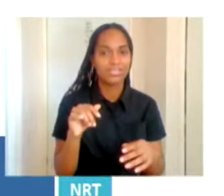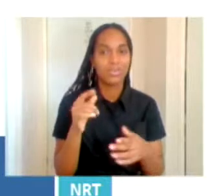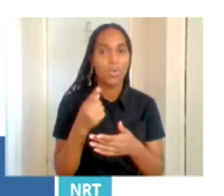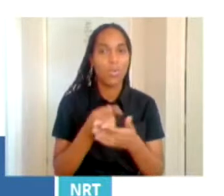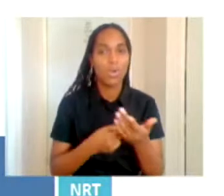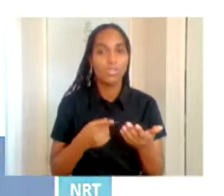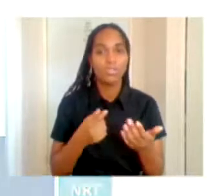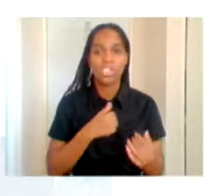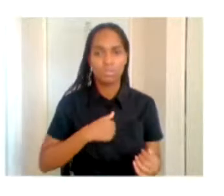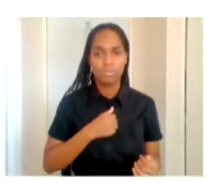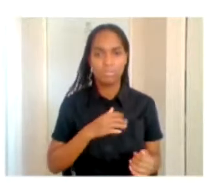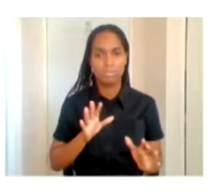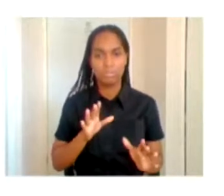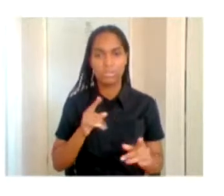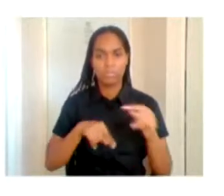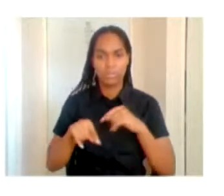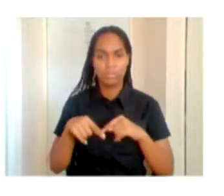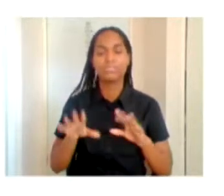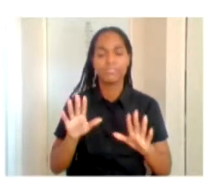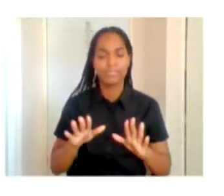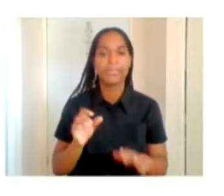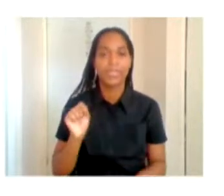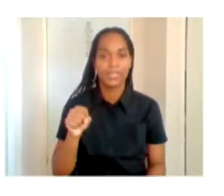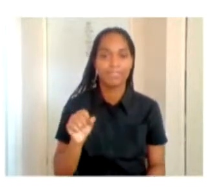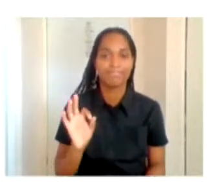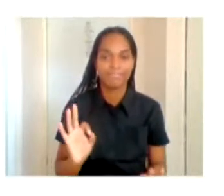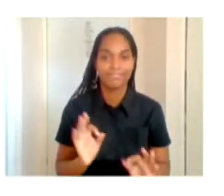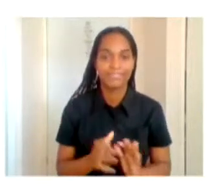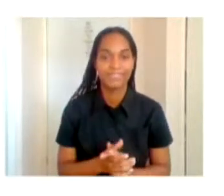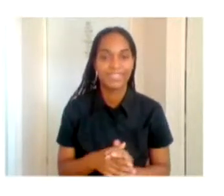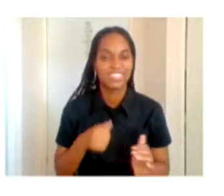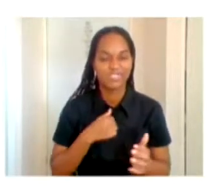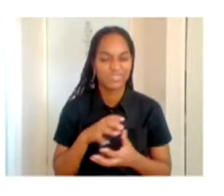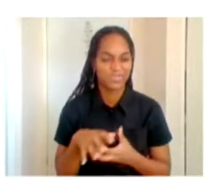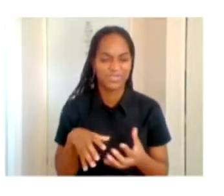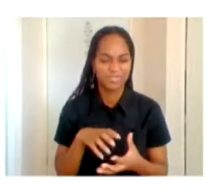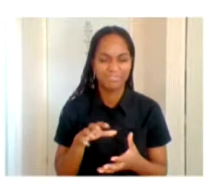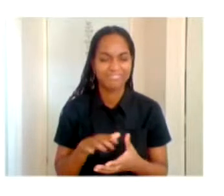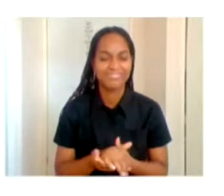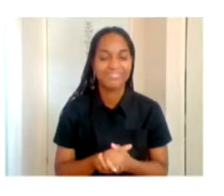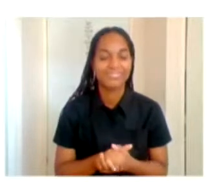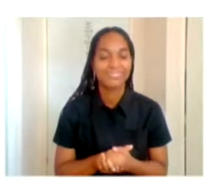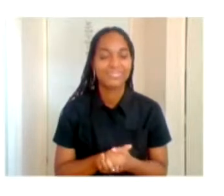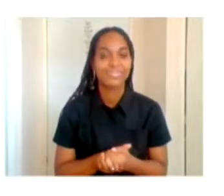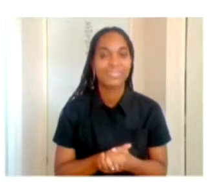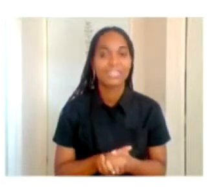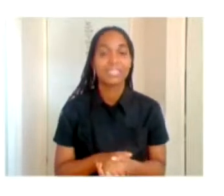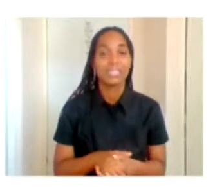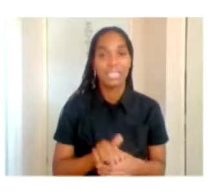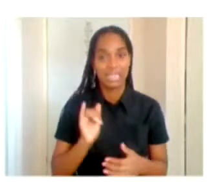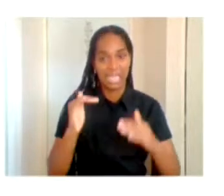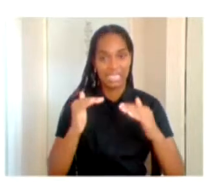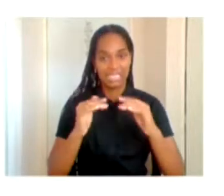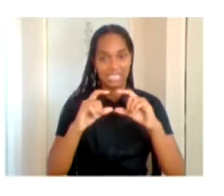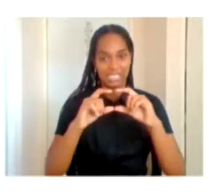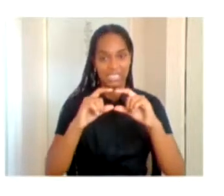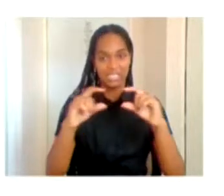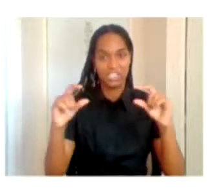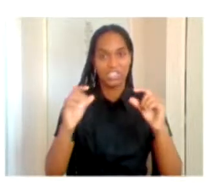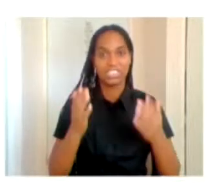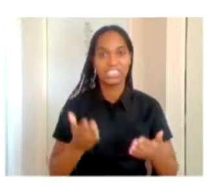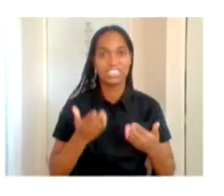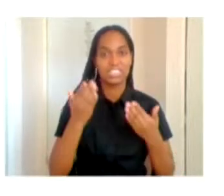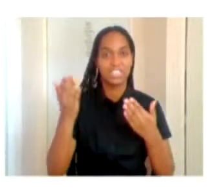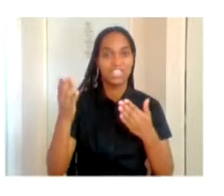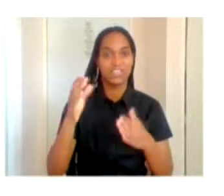sorry. Yeah. Yes, confusing. That's this layer, delivery encapsulation layer, is